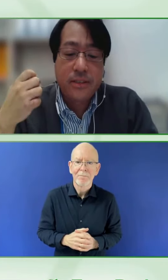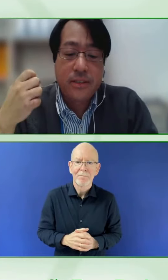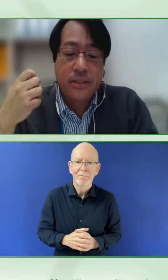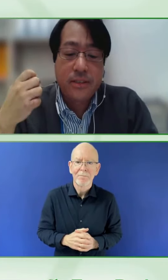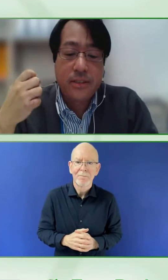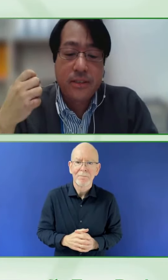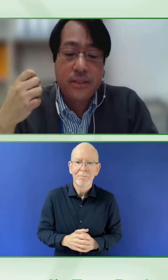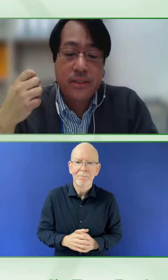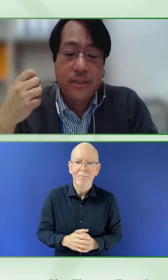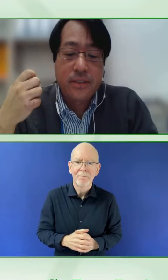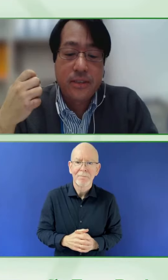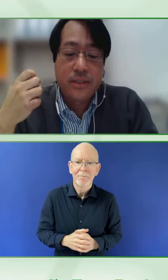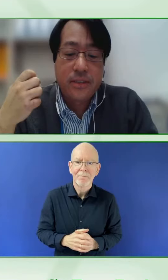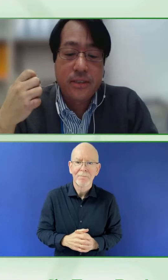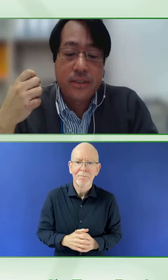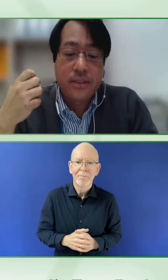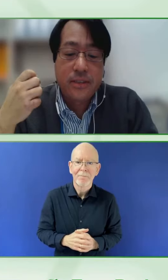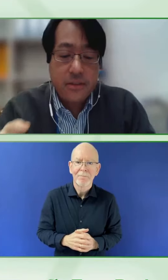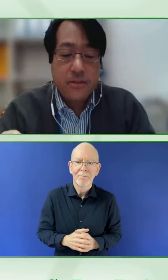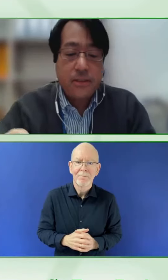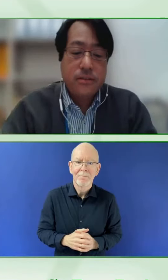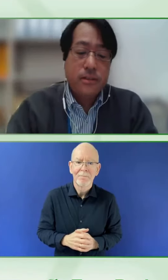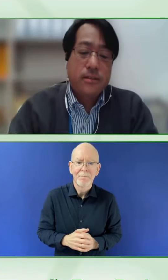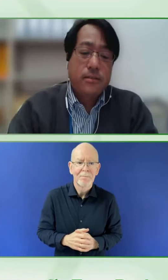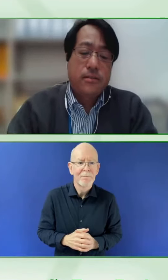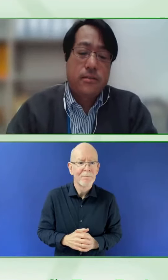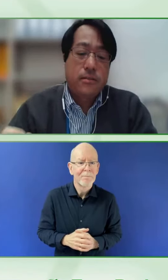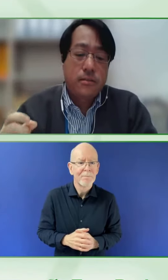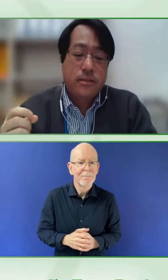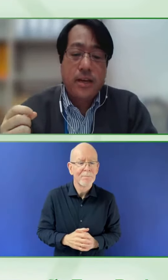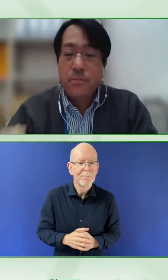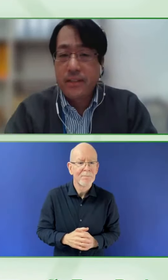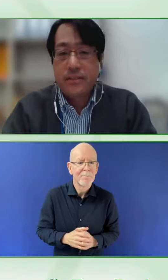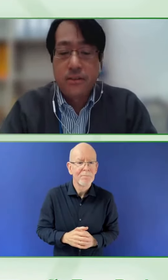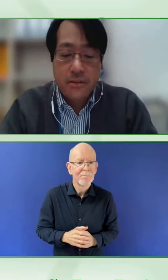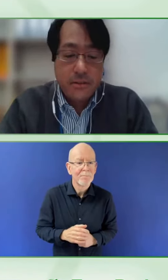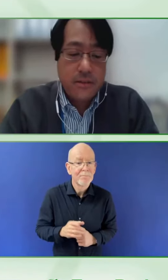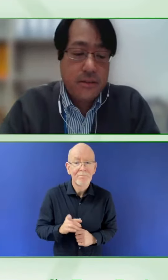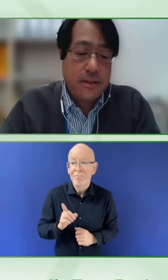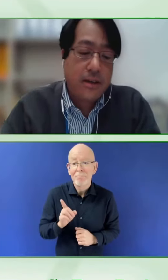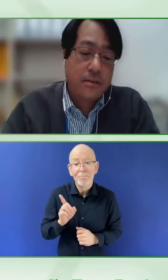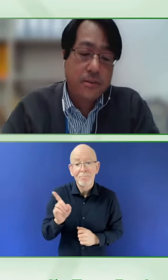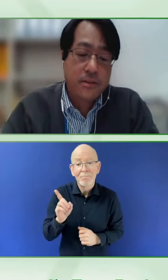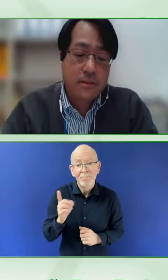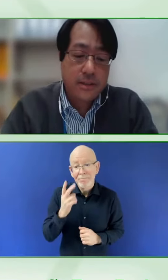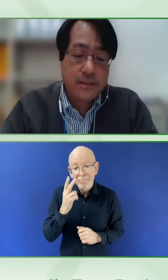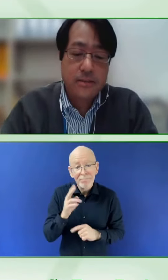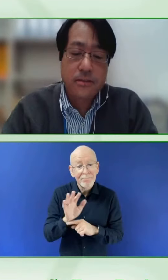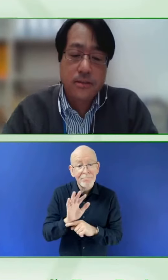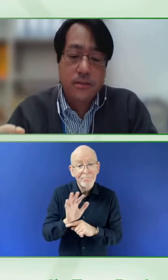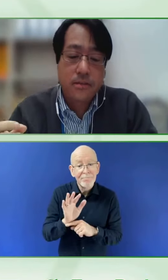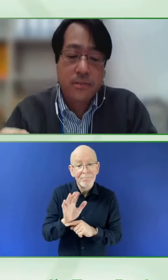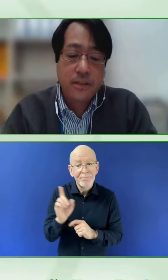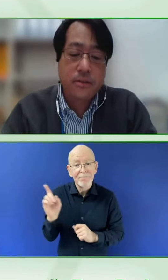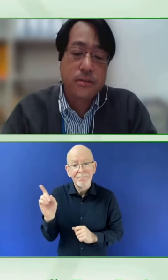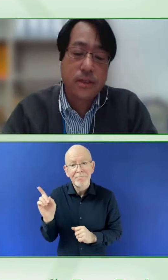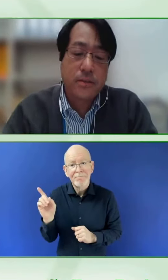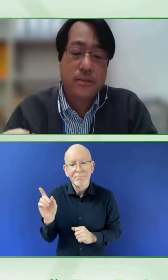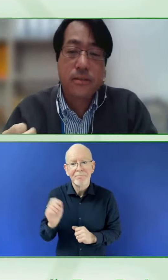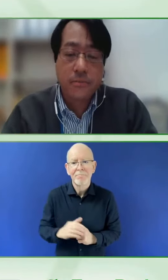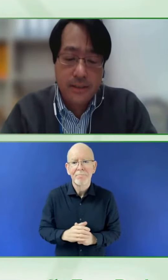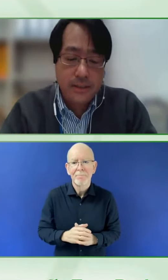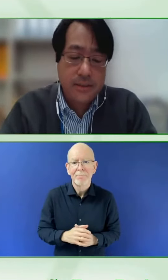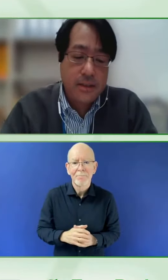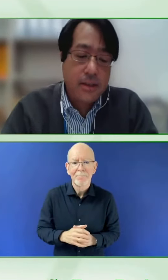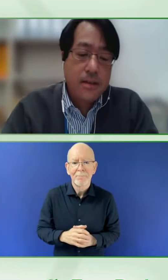to YouTube. The video is short, 10 minutes long. I have shortened the video to